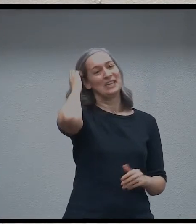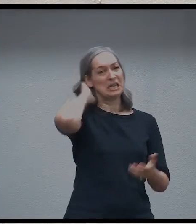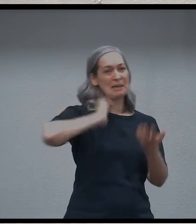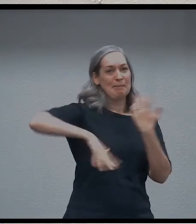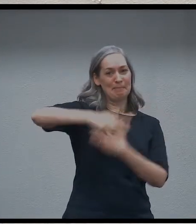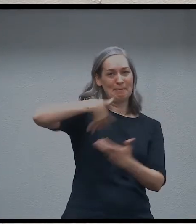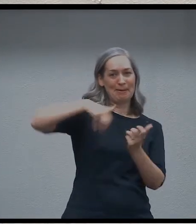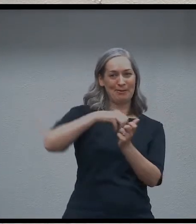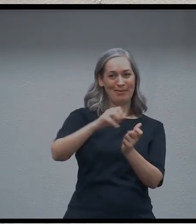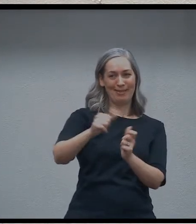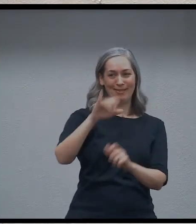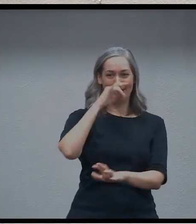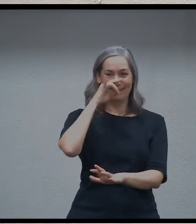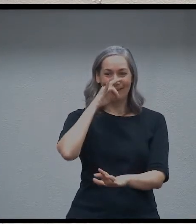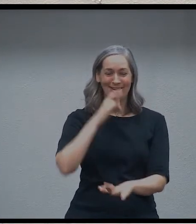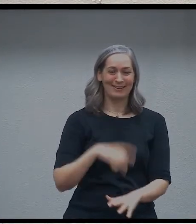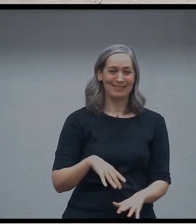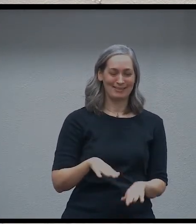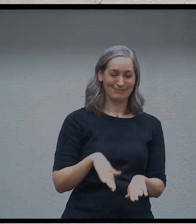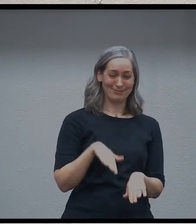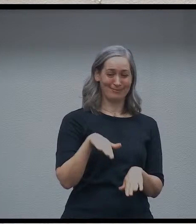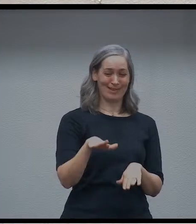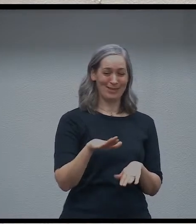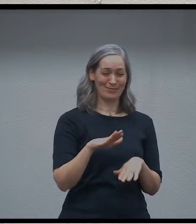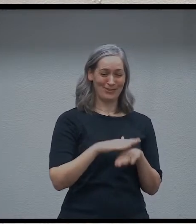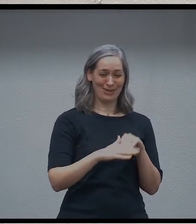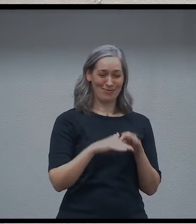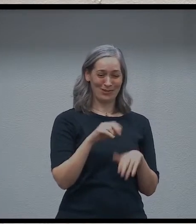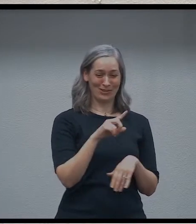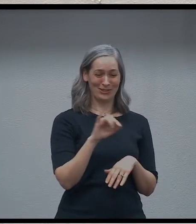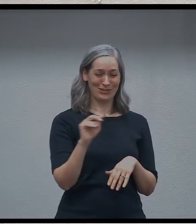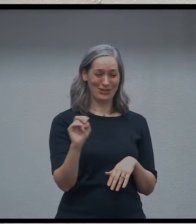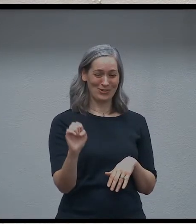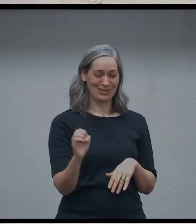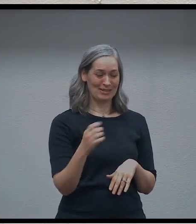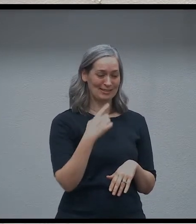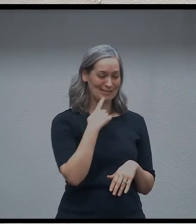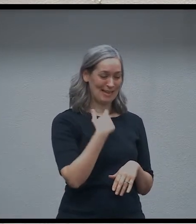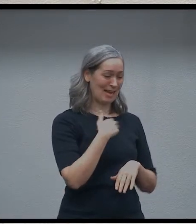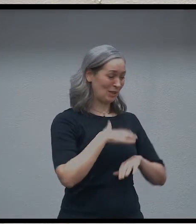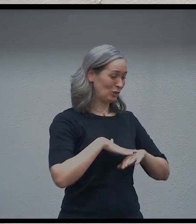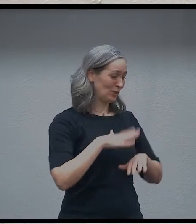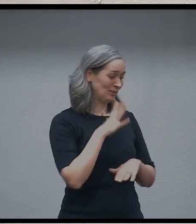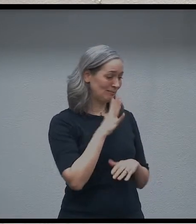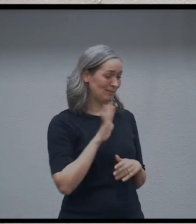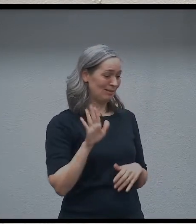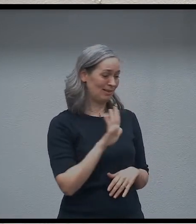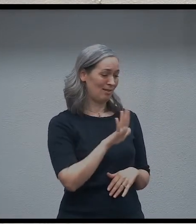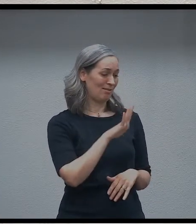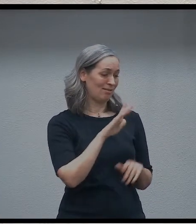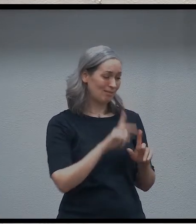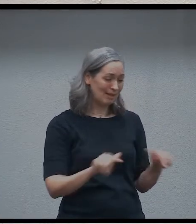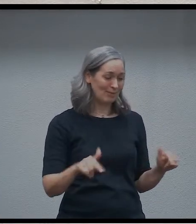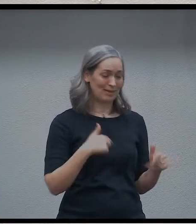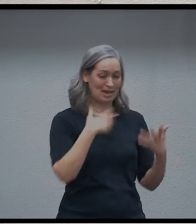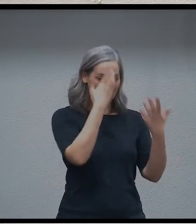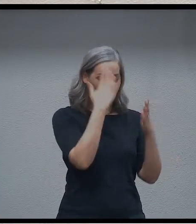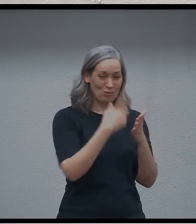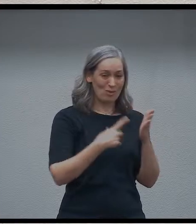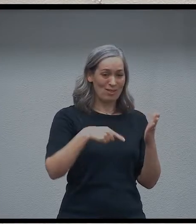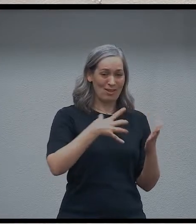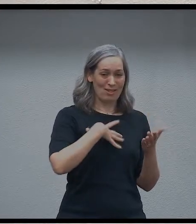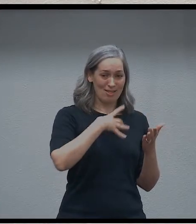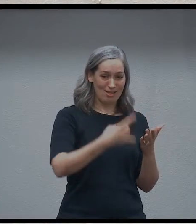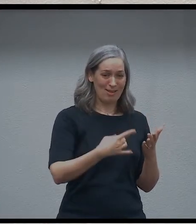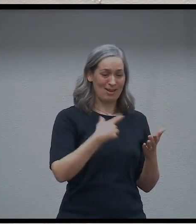interact with these other kids, as they step out of a comfort zone of, listen, I don't speak their language. I don't know what it is that they like. I don't know